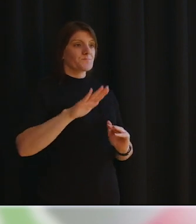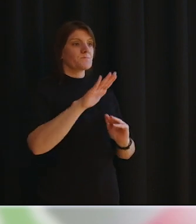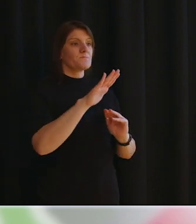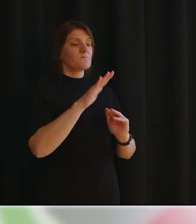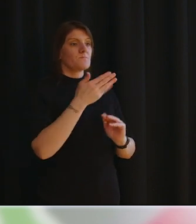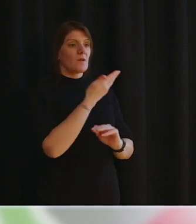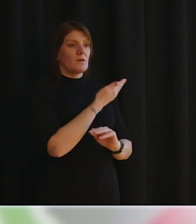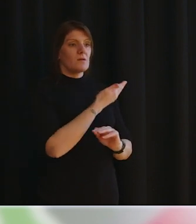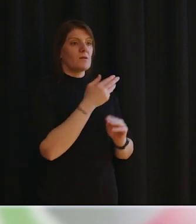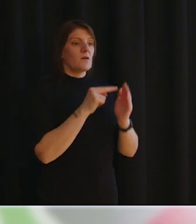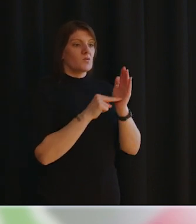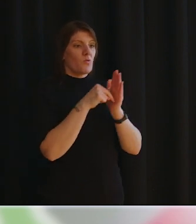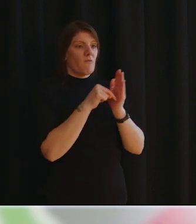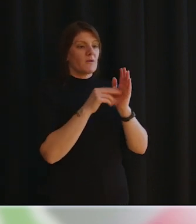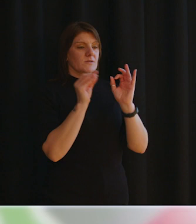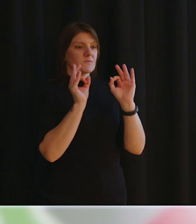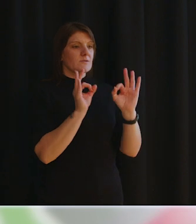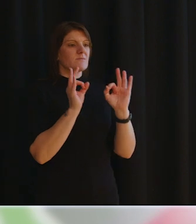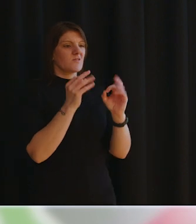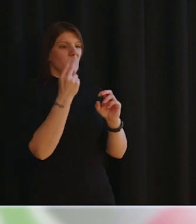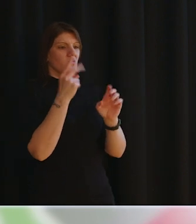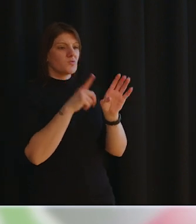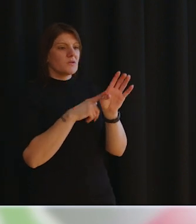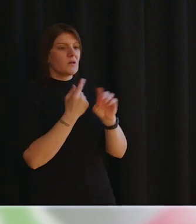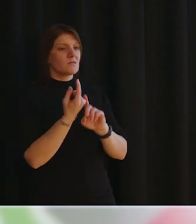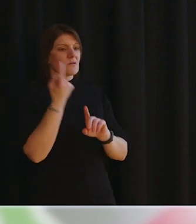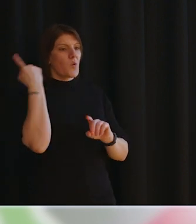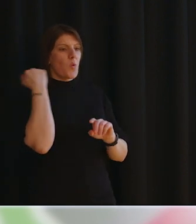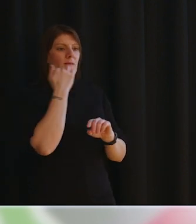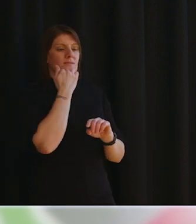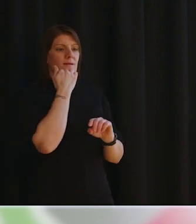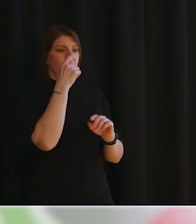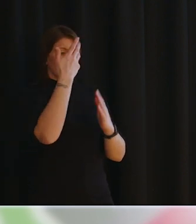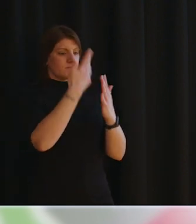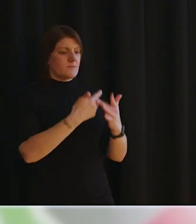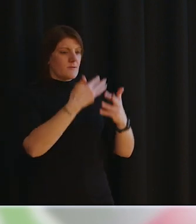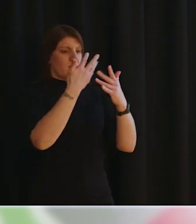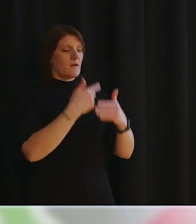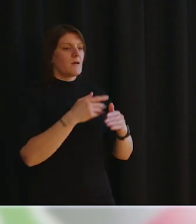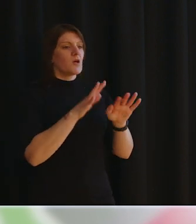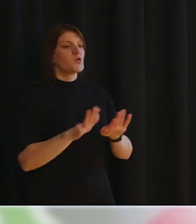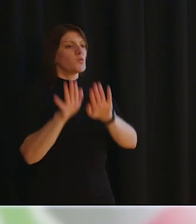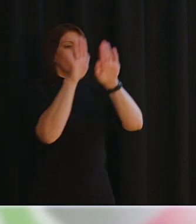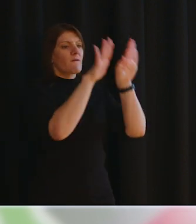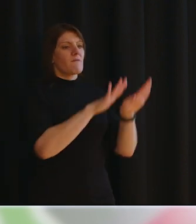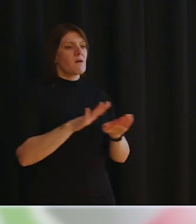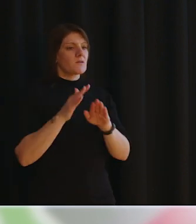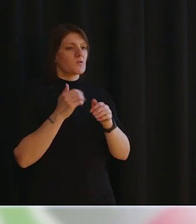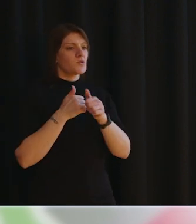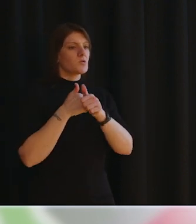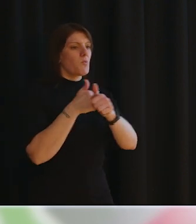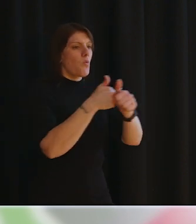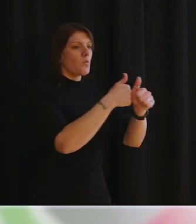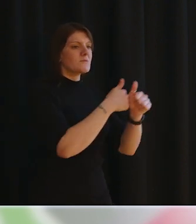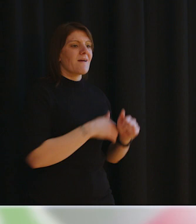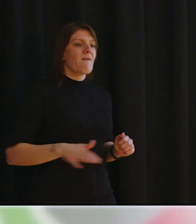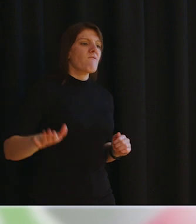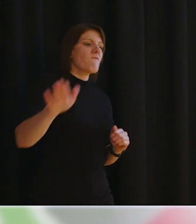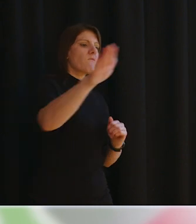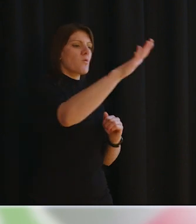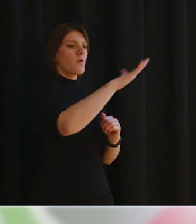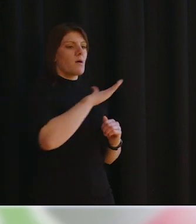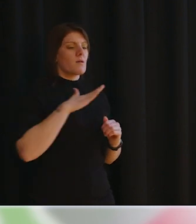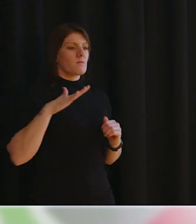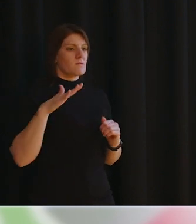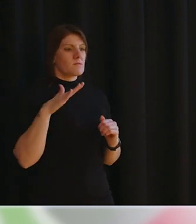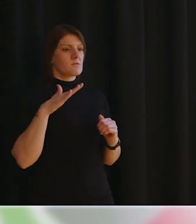this is Norfolk specific. This was a couple of years ago, this data is from. So universal support is everybody. So that's 83.6%